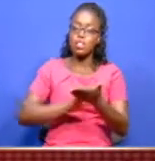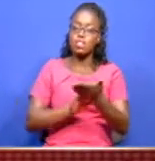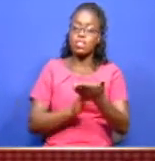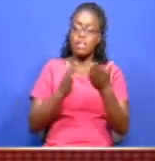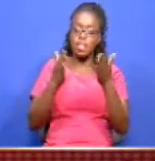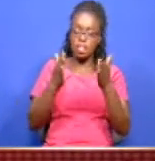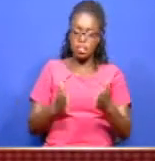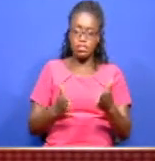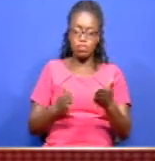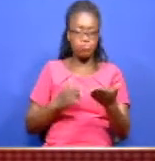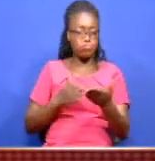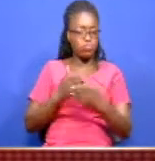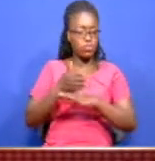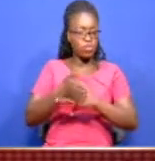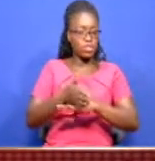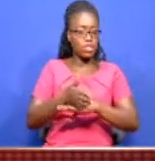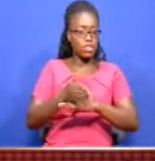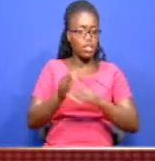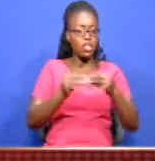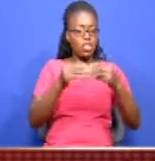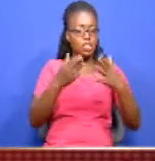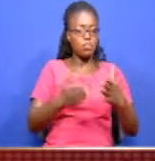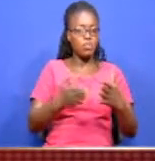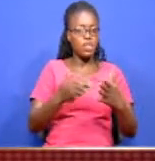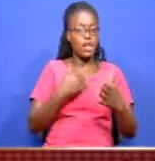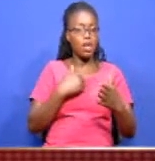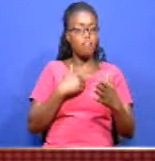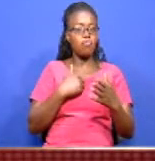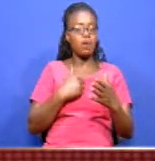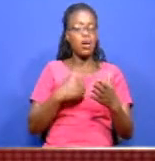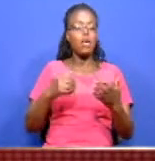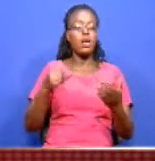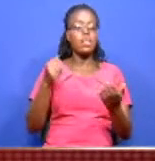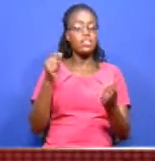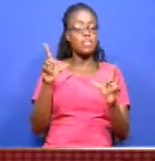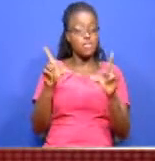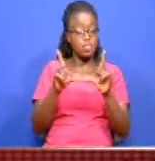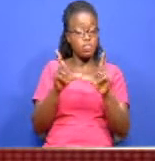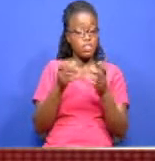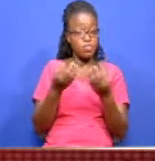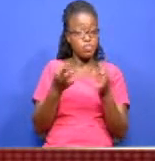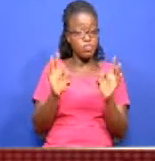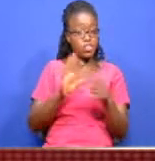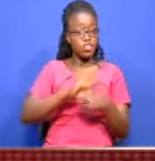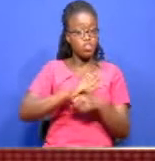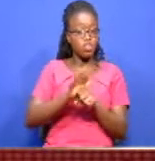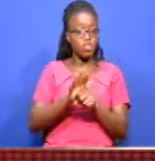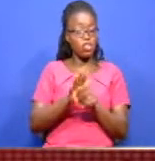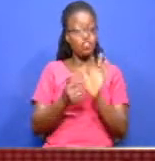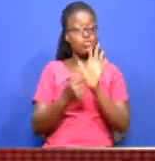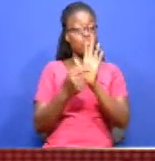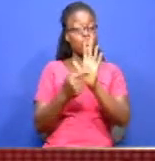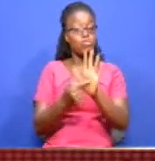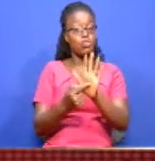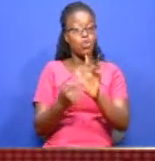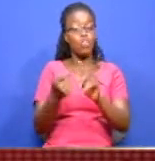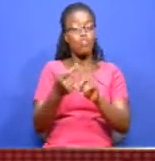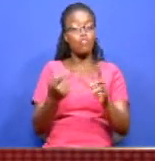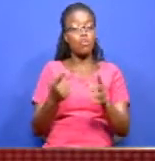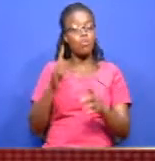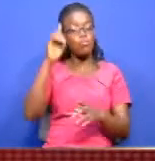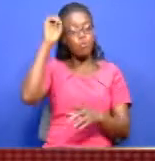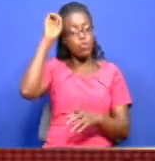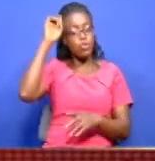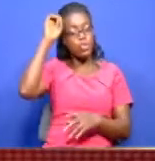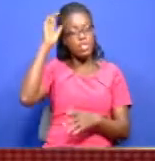side will come with a certificate, COVID-19 free certificate from their point of origin, that